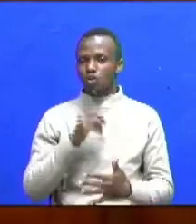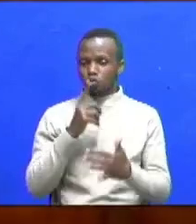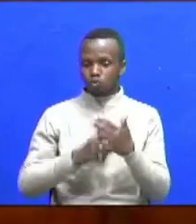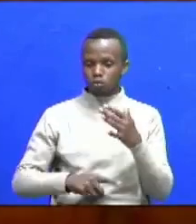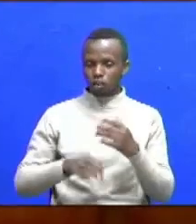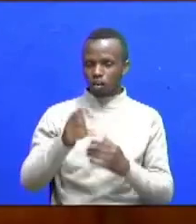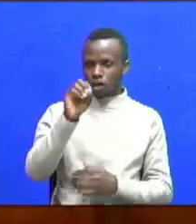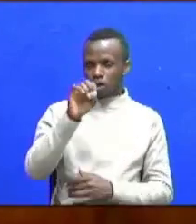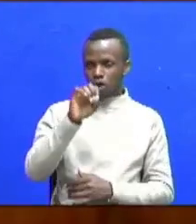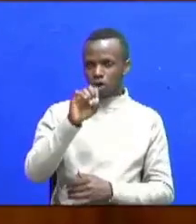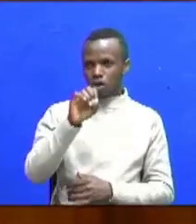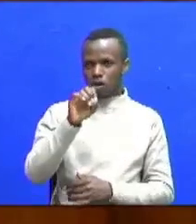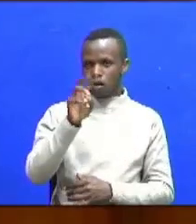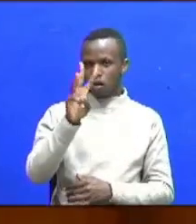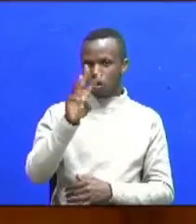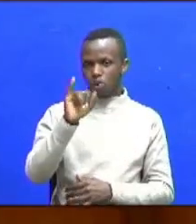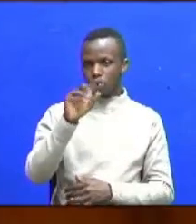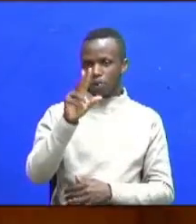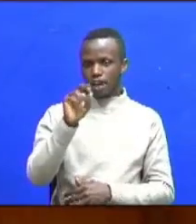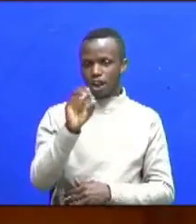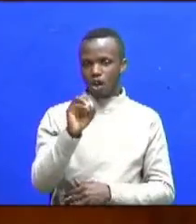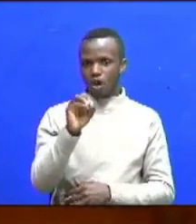has been read upon him.